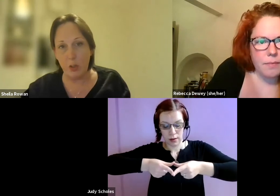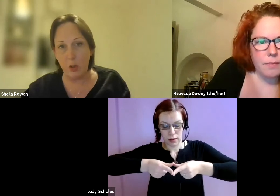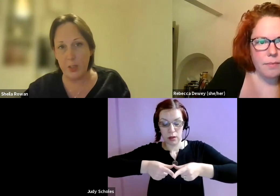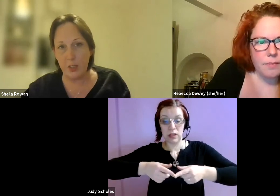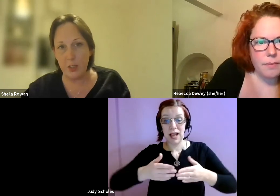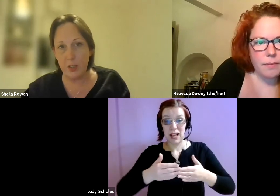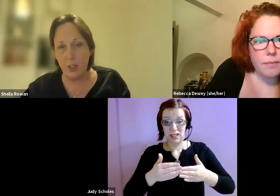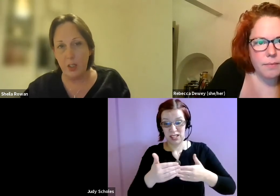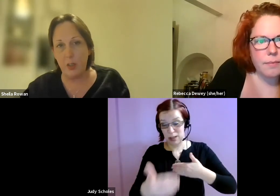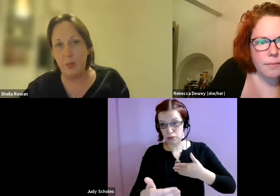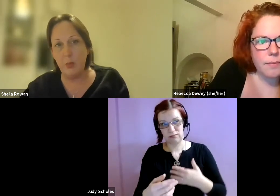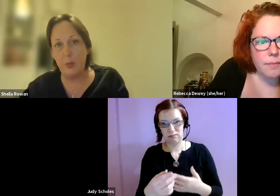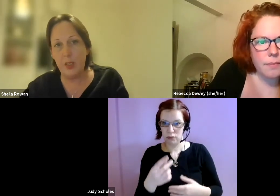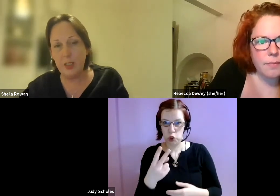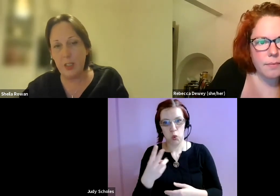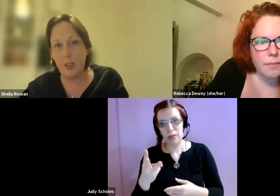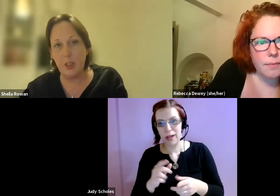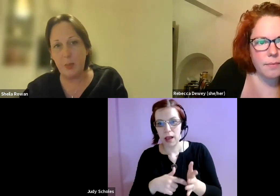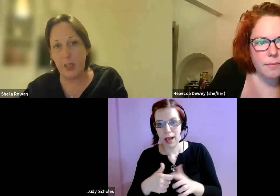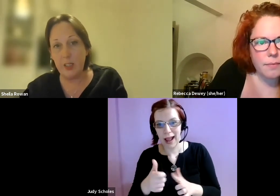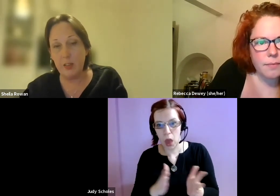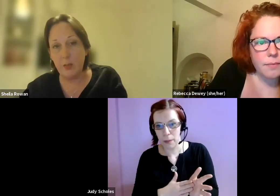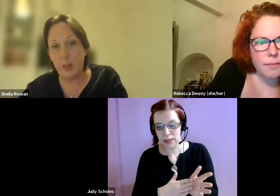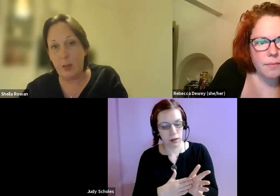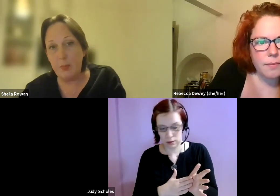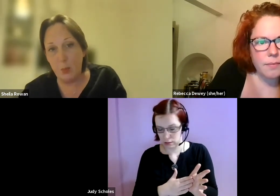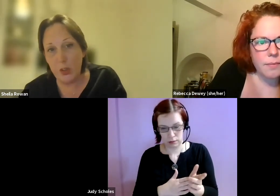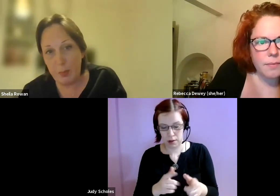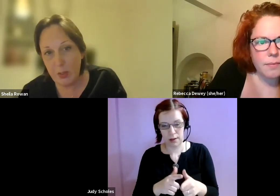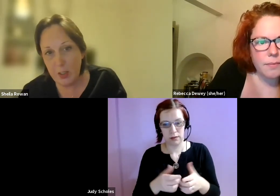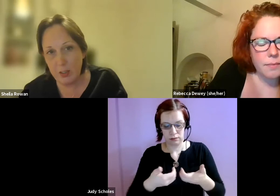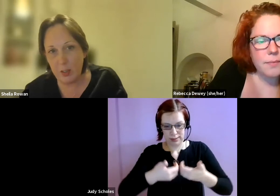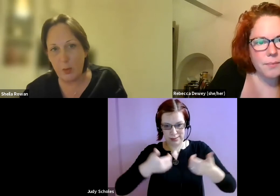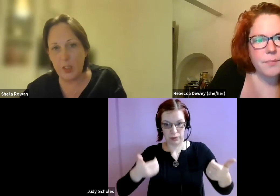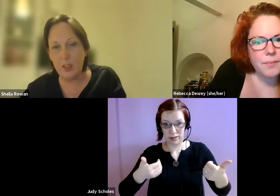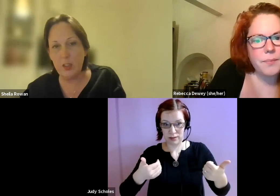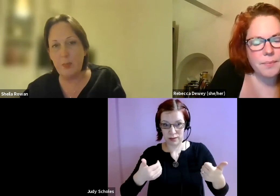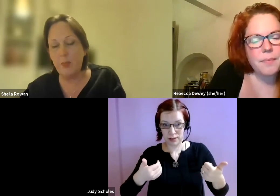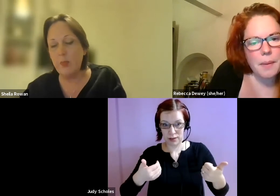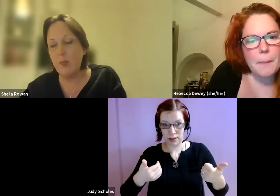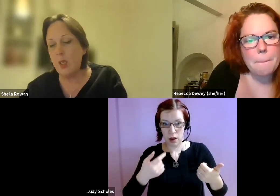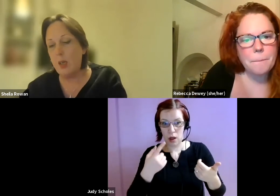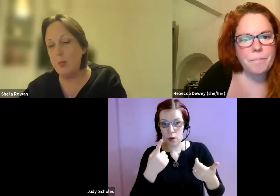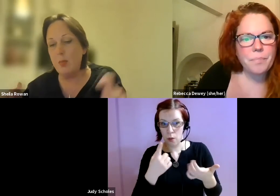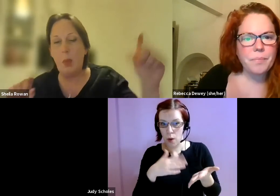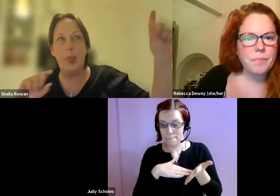few kilometers, would be separated by sort of more than 1 million kilometers.